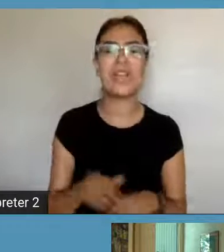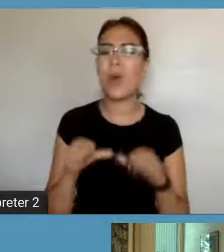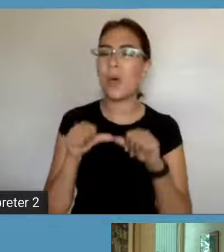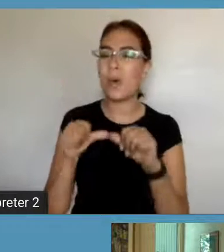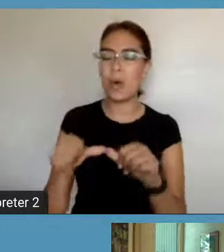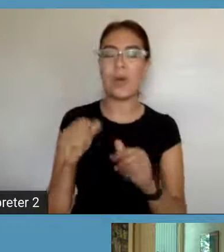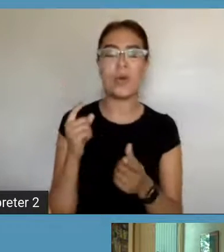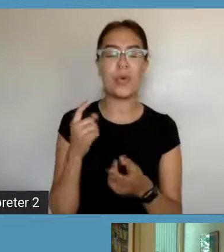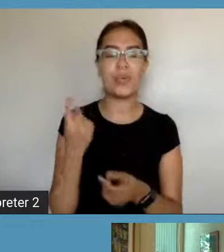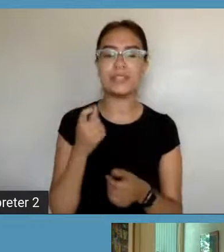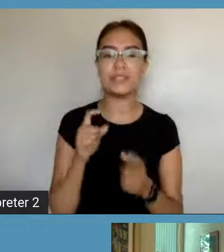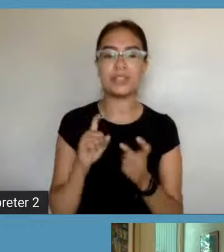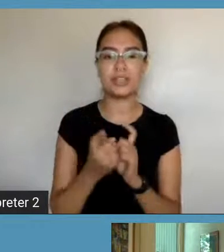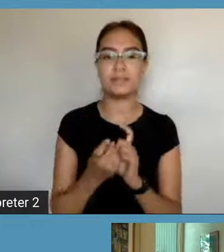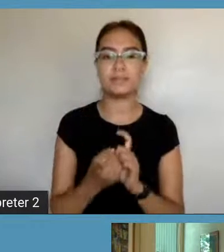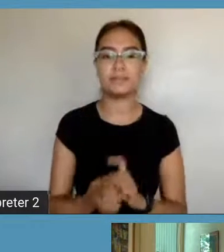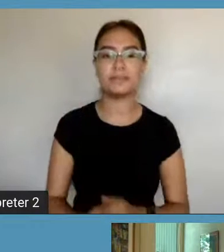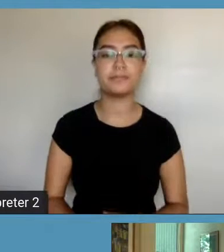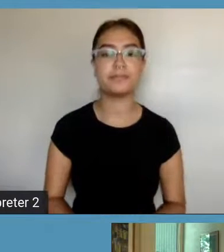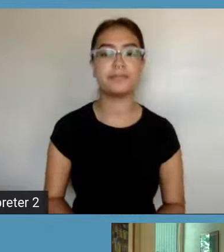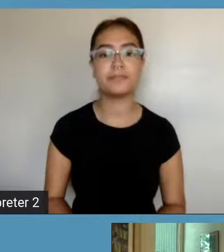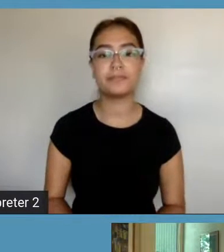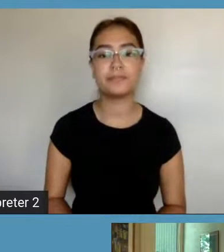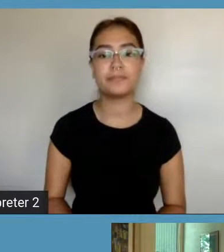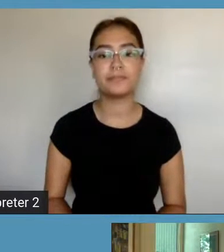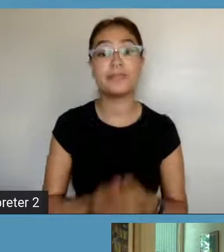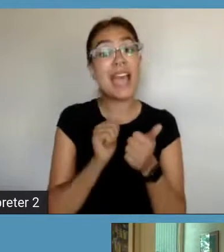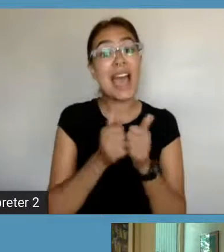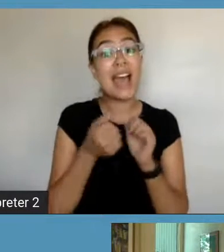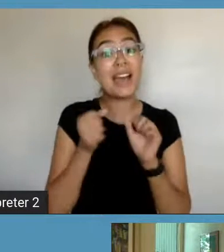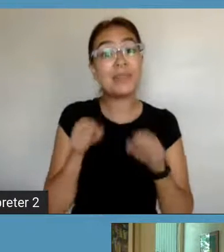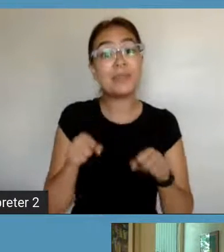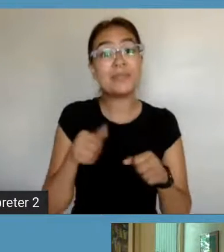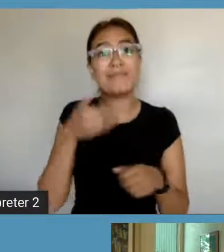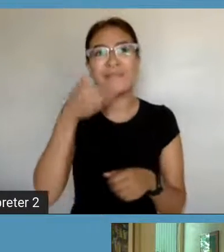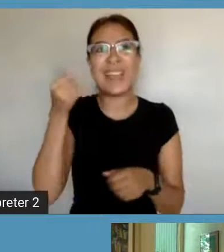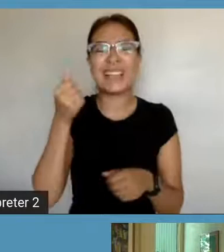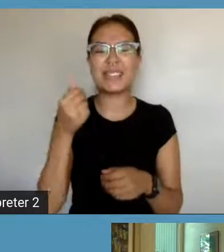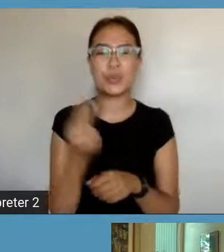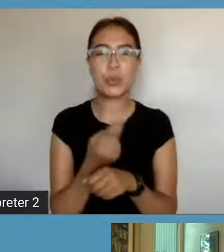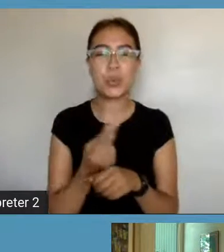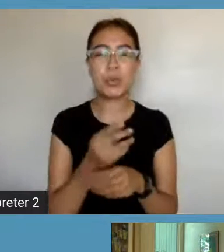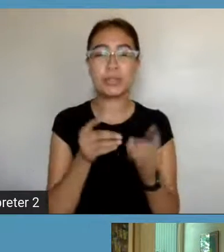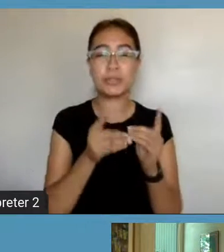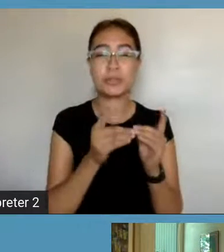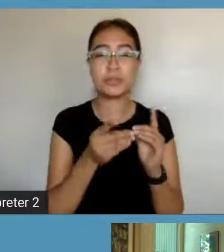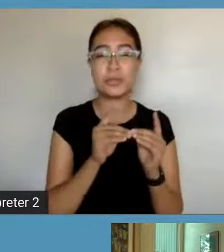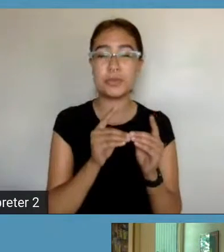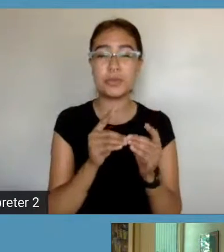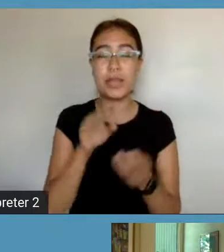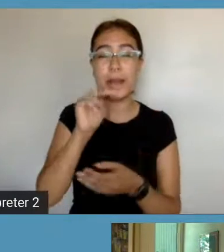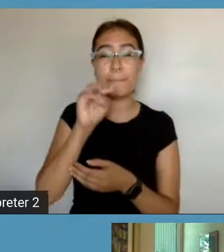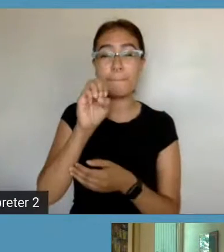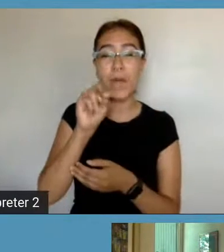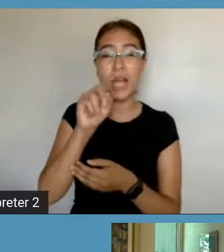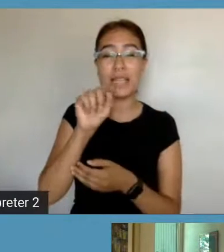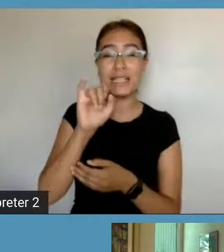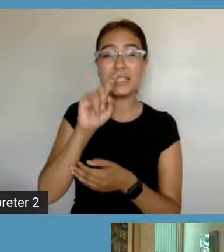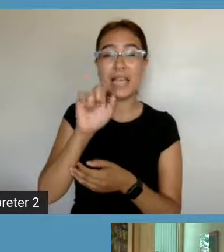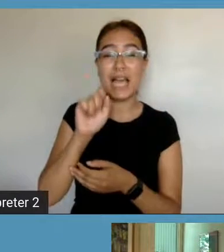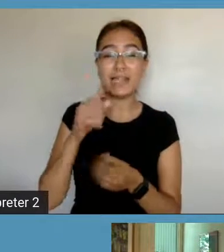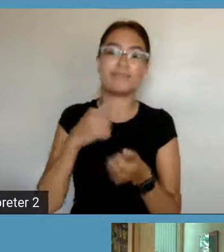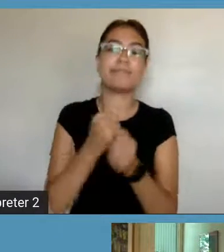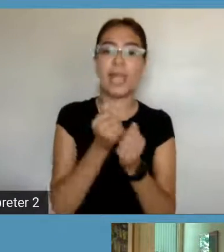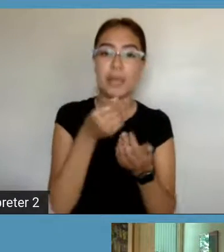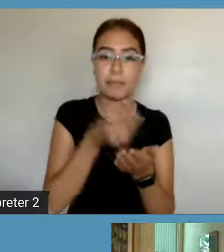The next question is, how can we best use digitization to monetize our collections? How can we